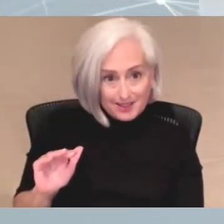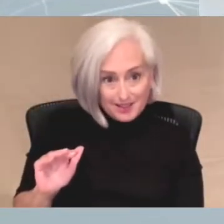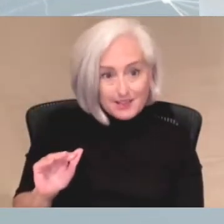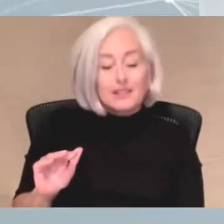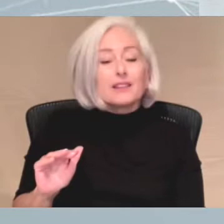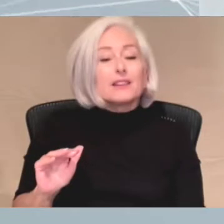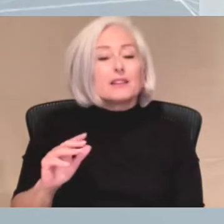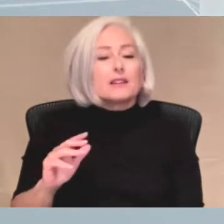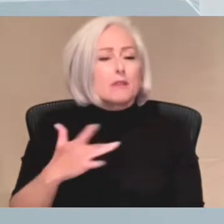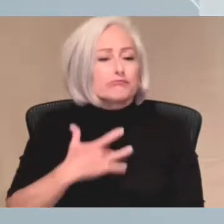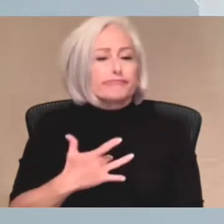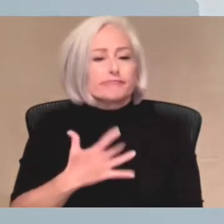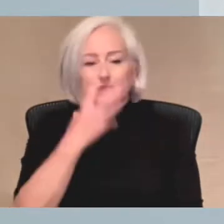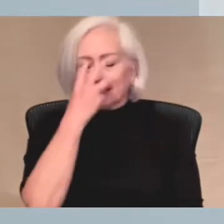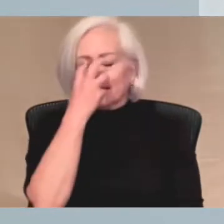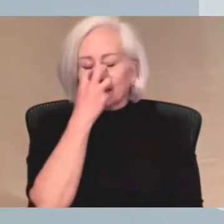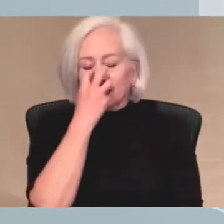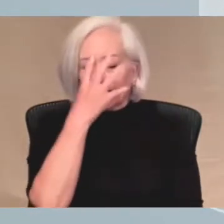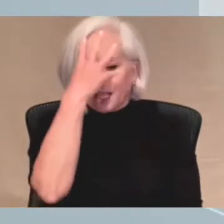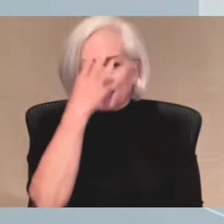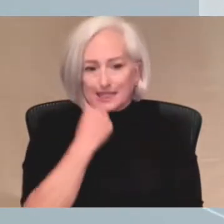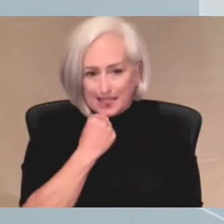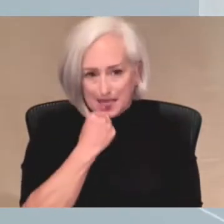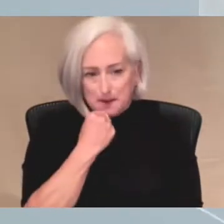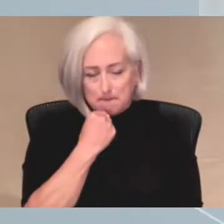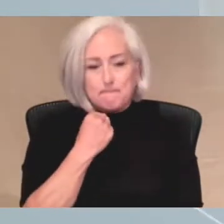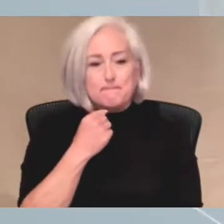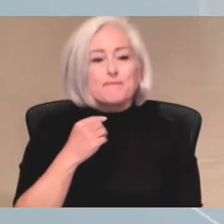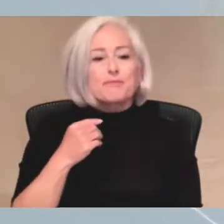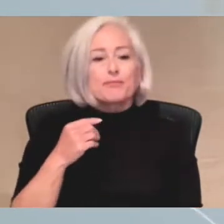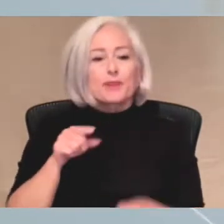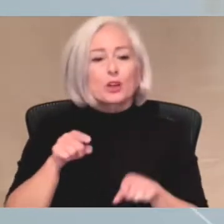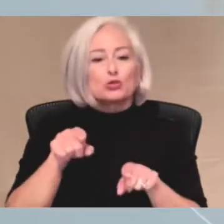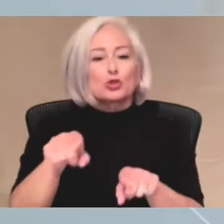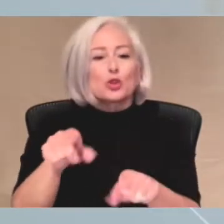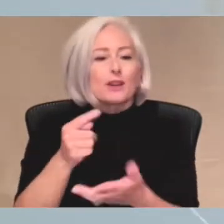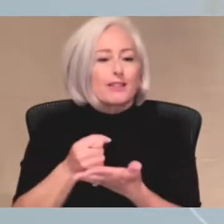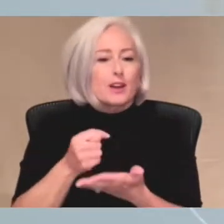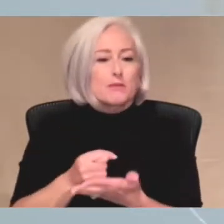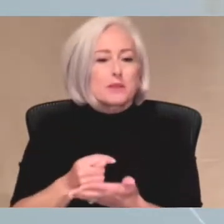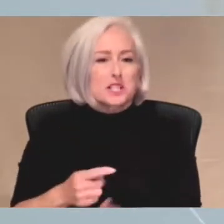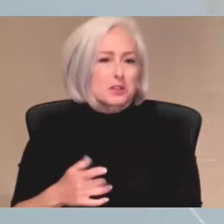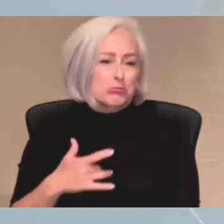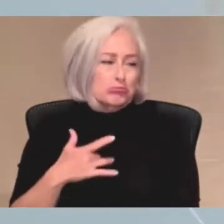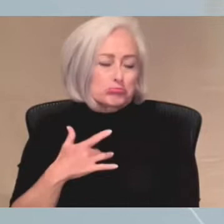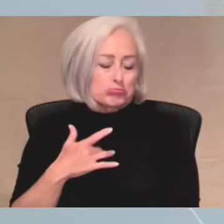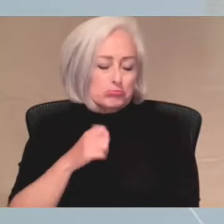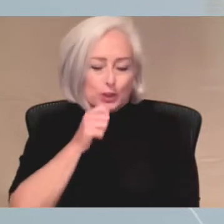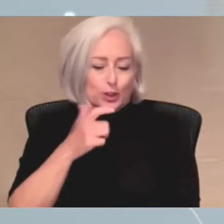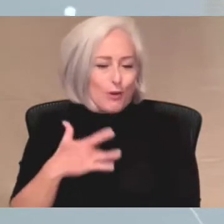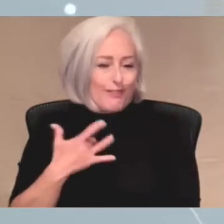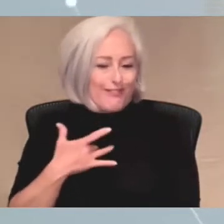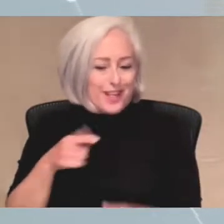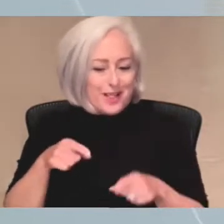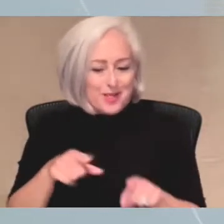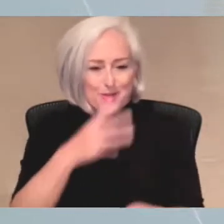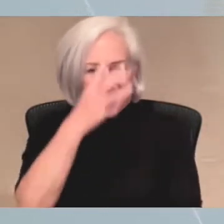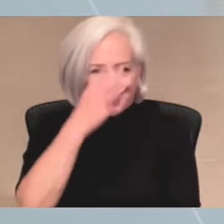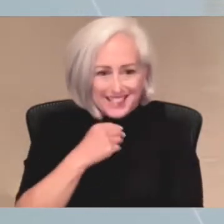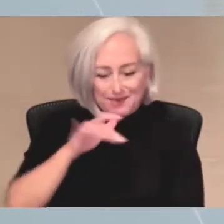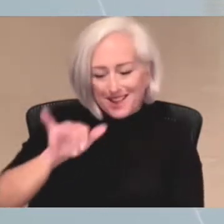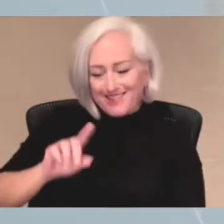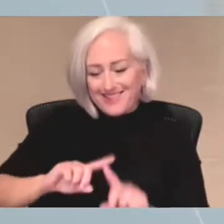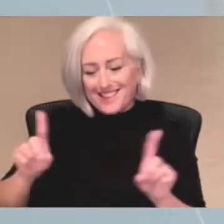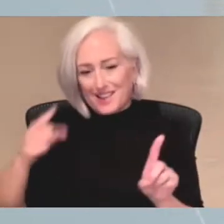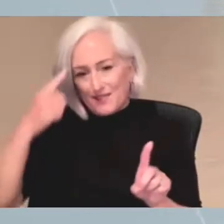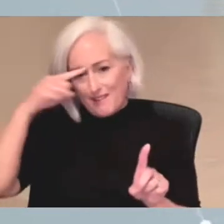anesthesia to, like, put you to sleep. And I think that you don't really feel it in anesthesia, but that's a different story for an adult. So